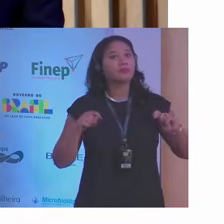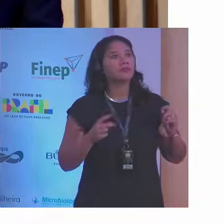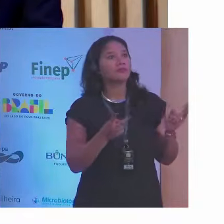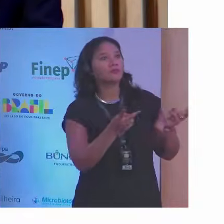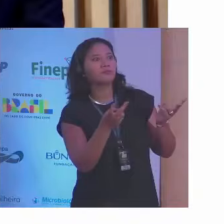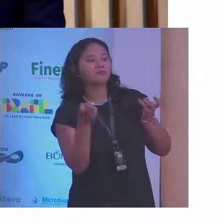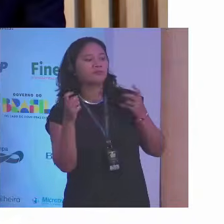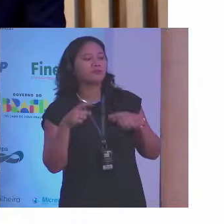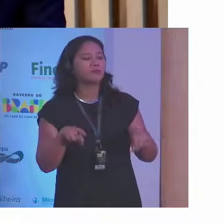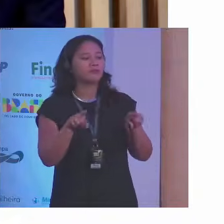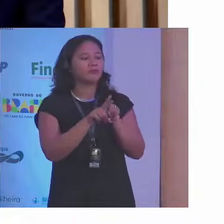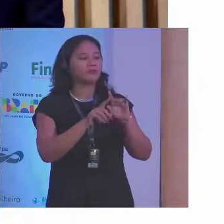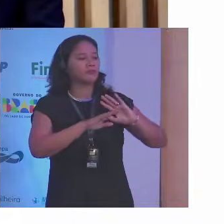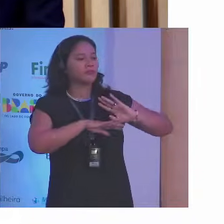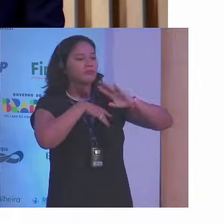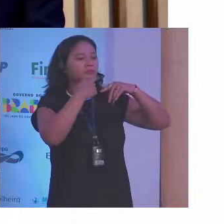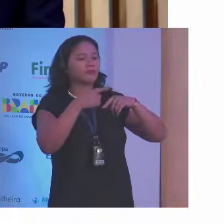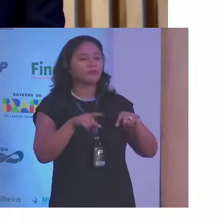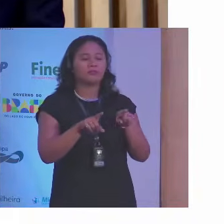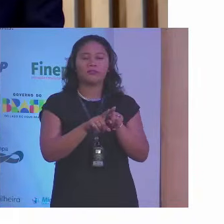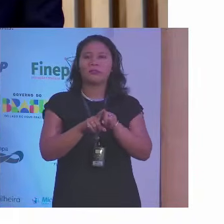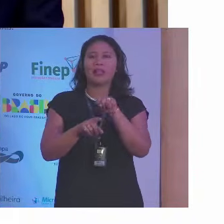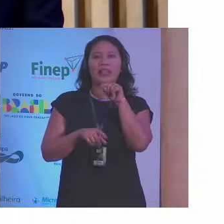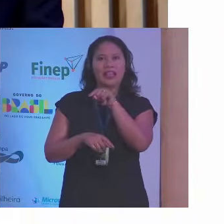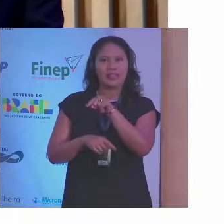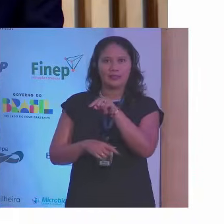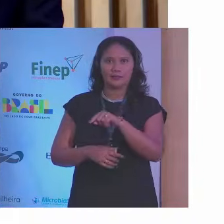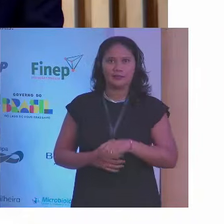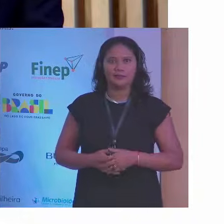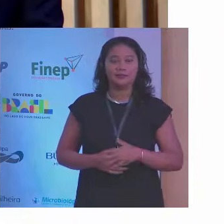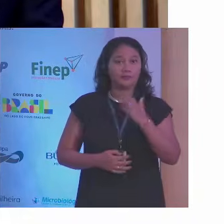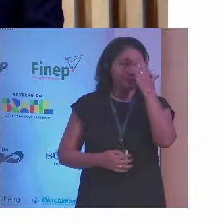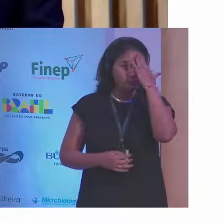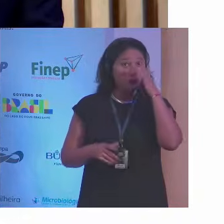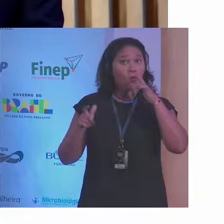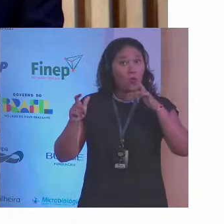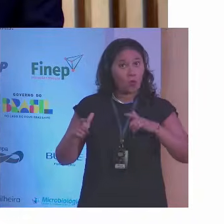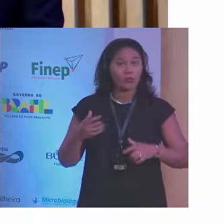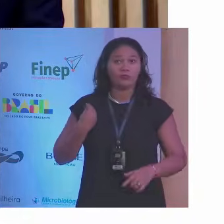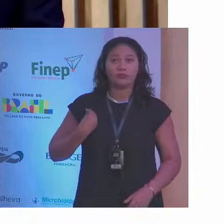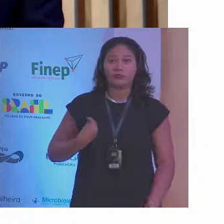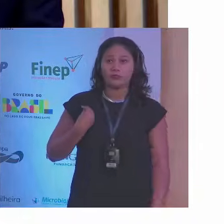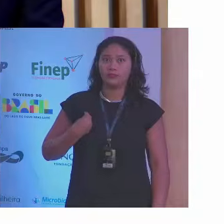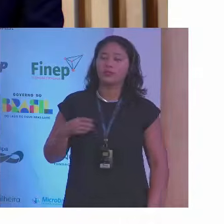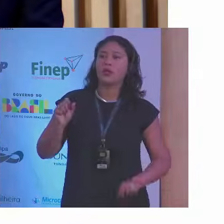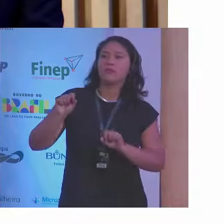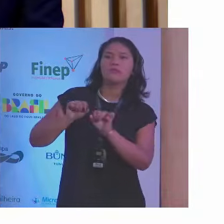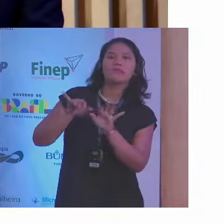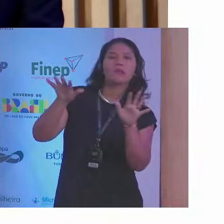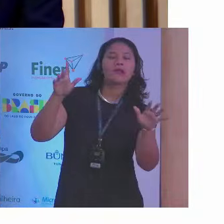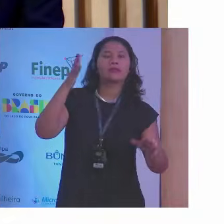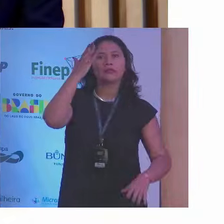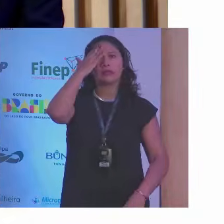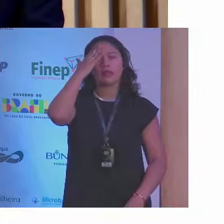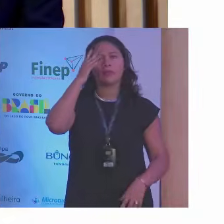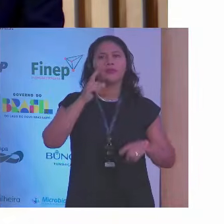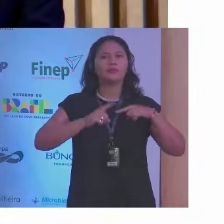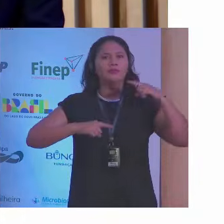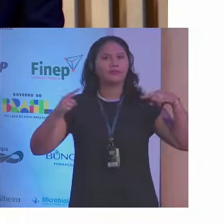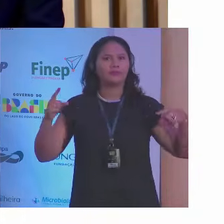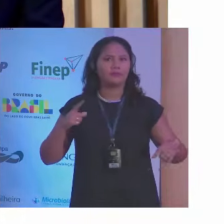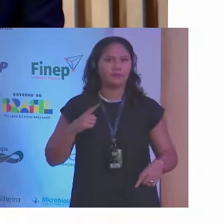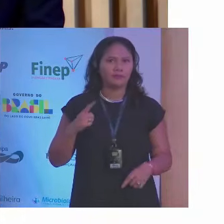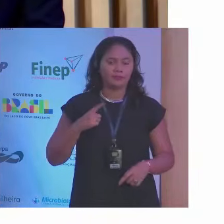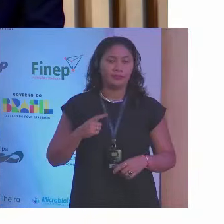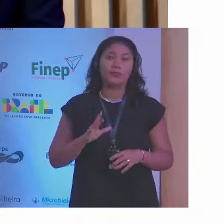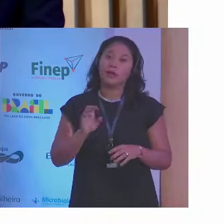drift of the pollution, and you can have different scenarios. So this is science, so there is a probability. But yes, we are doing